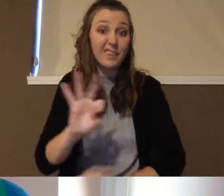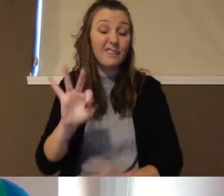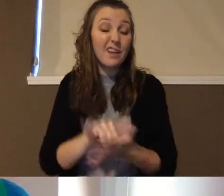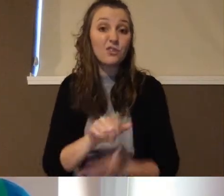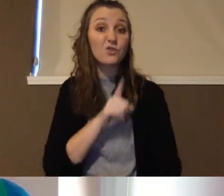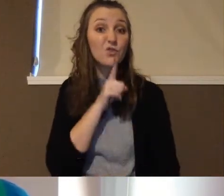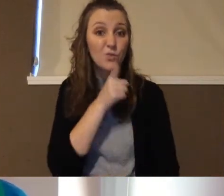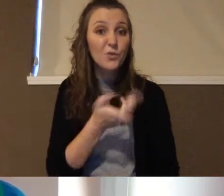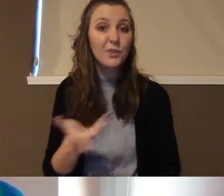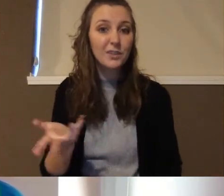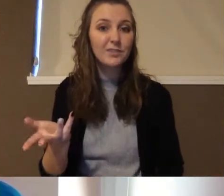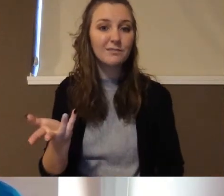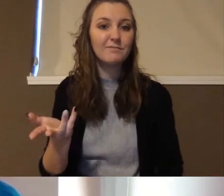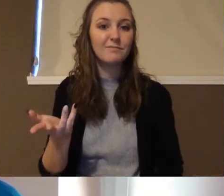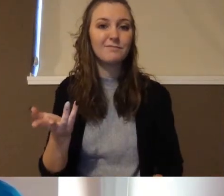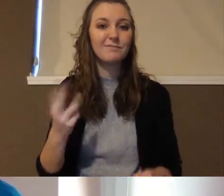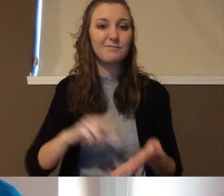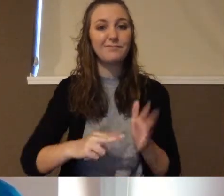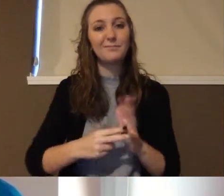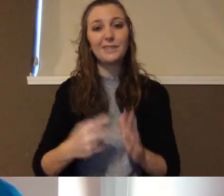longer speaking.